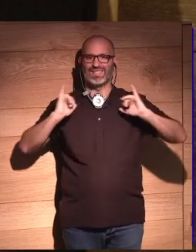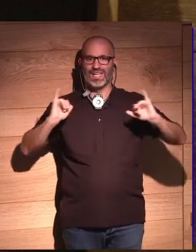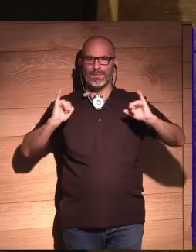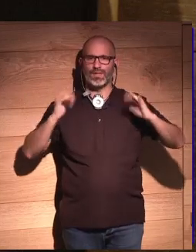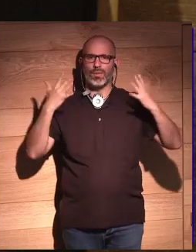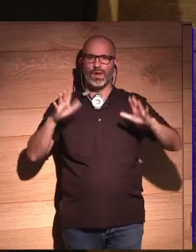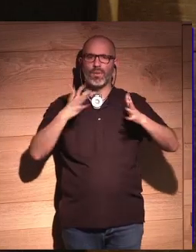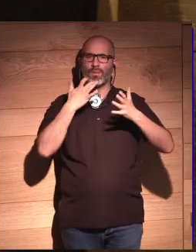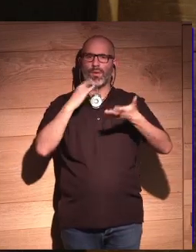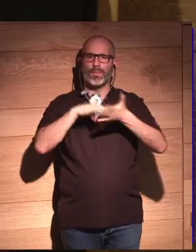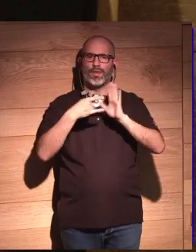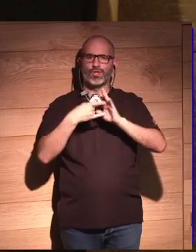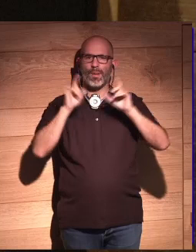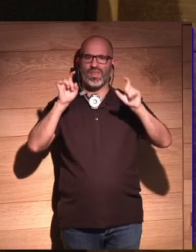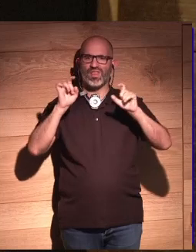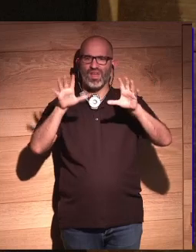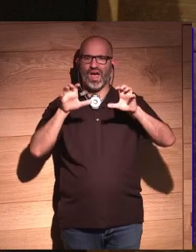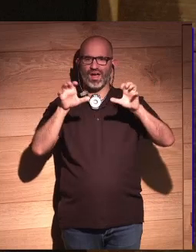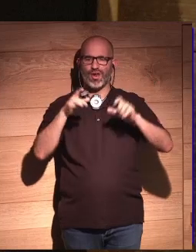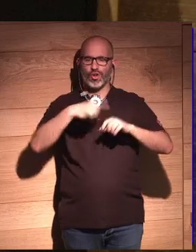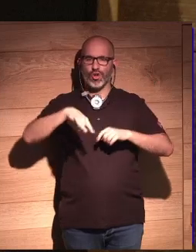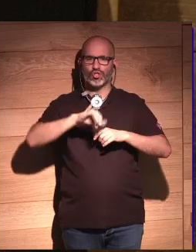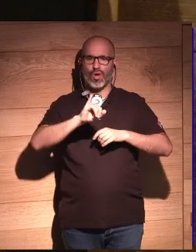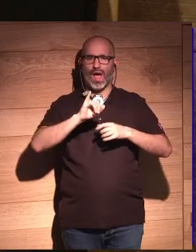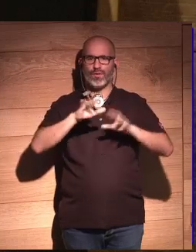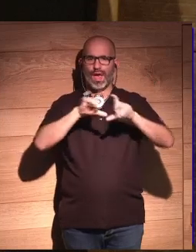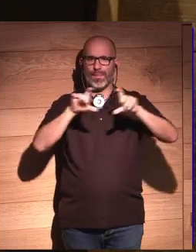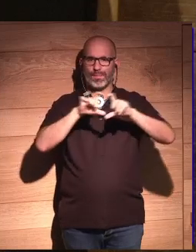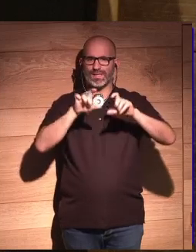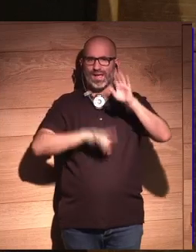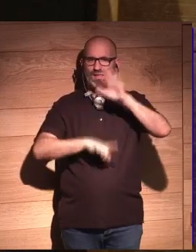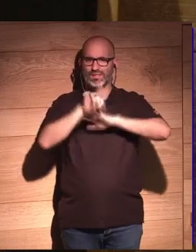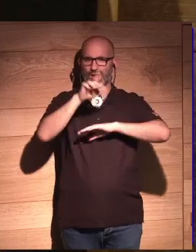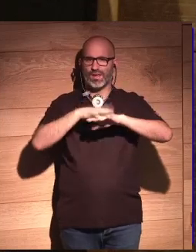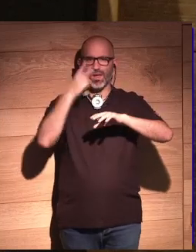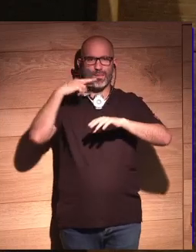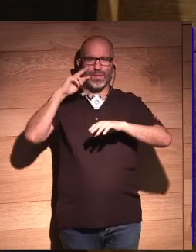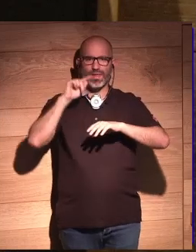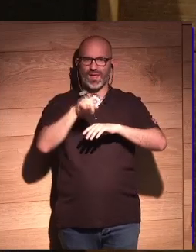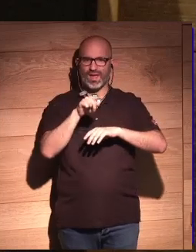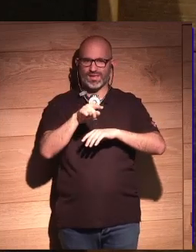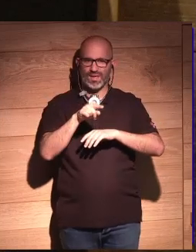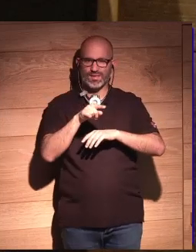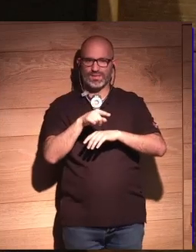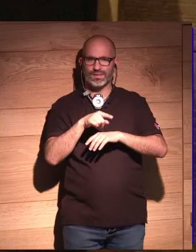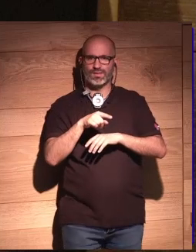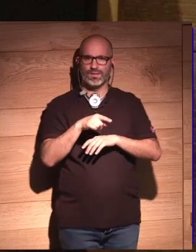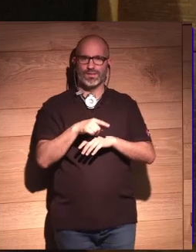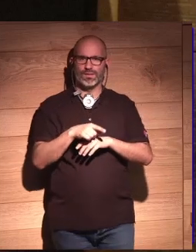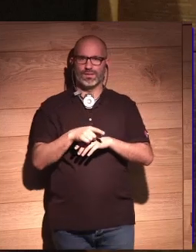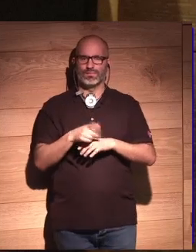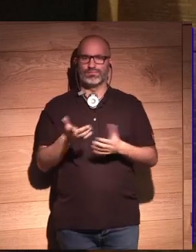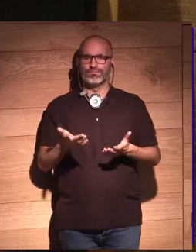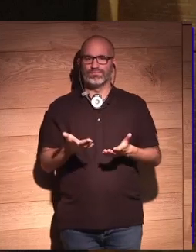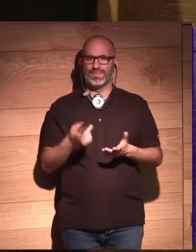we have a company that developed these kind of experiences. We use the motion and also the storytelling to create these experiences with